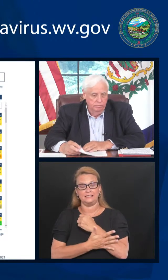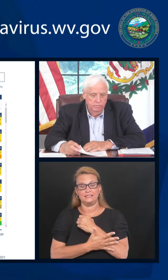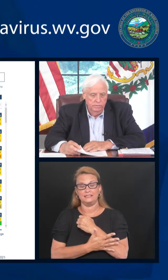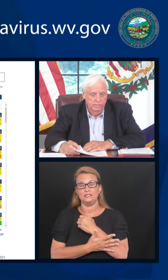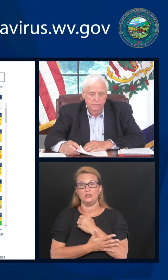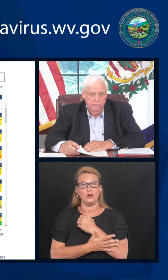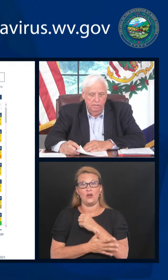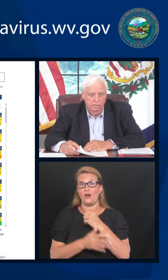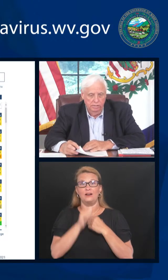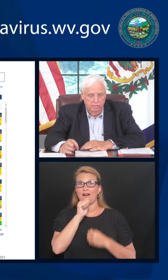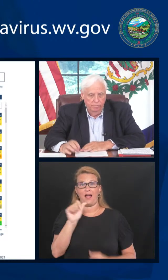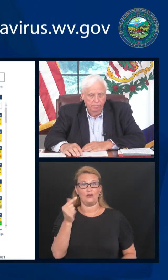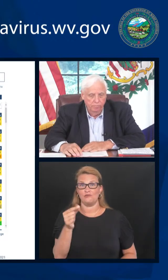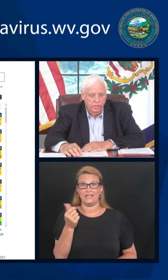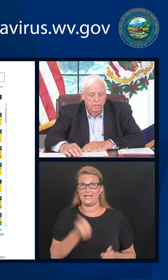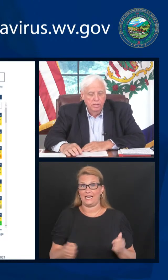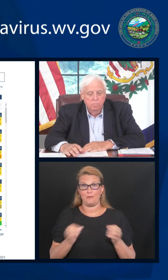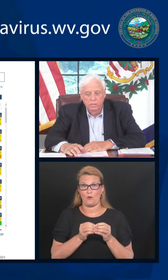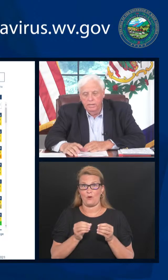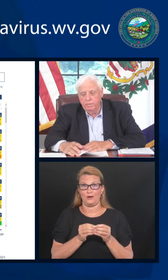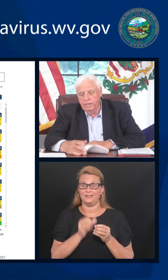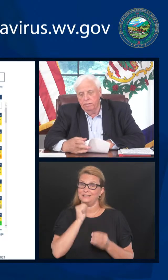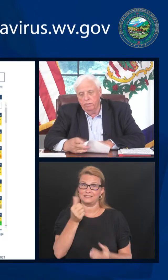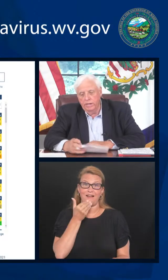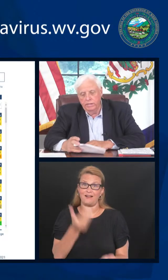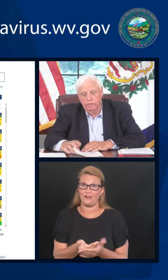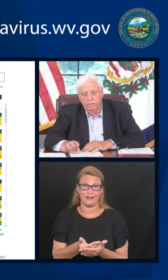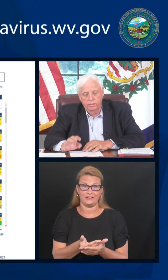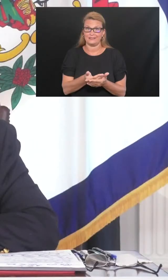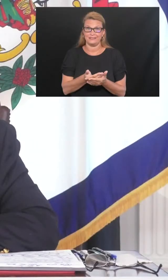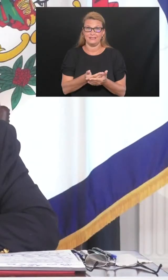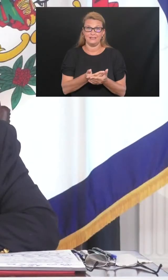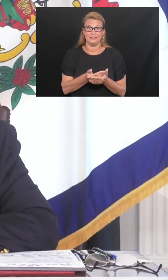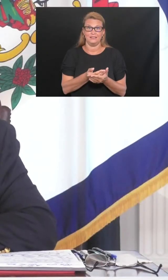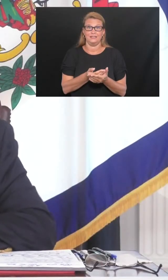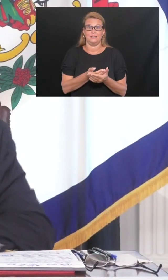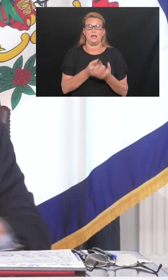good. That's just not good. But let me get right into